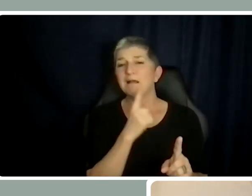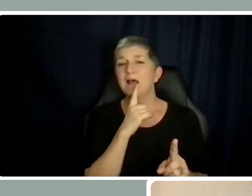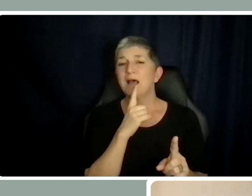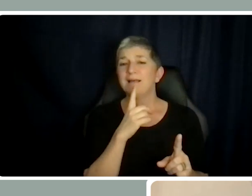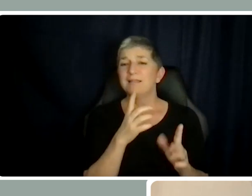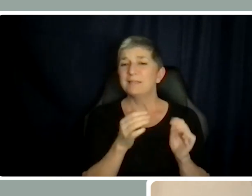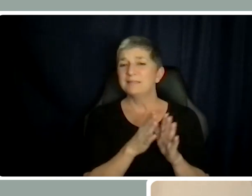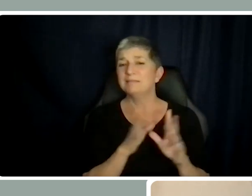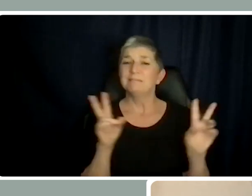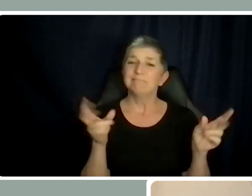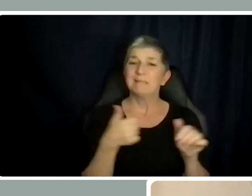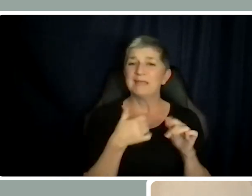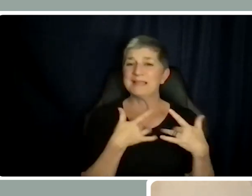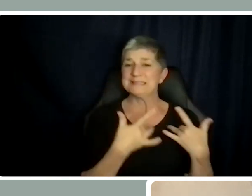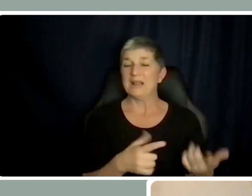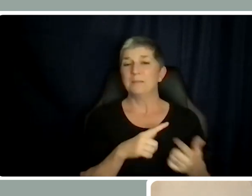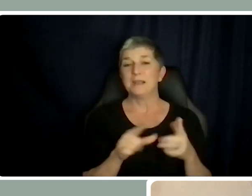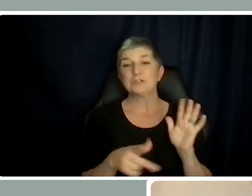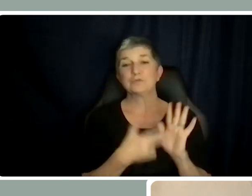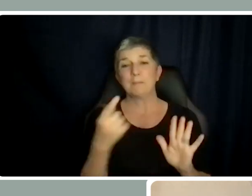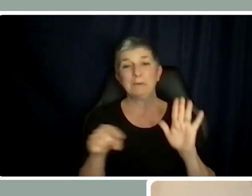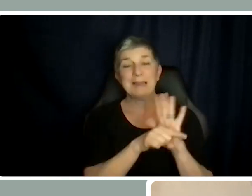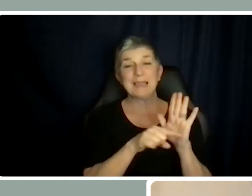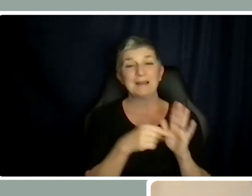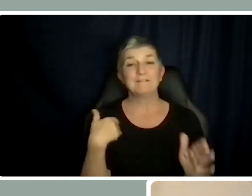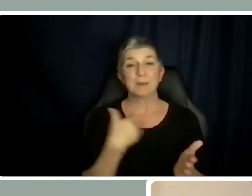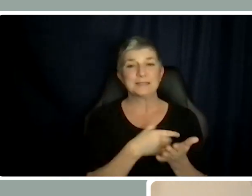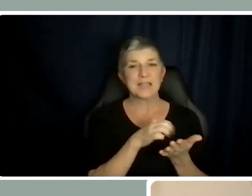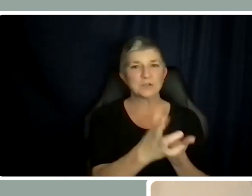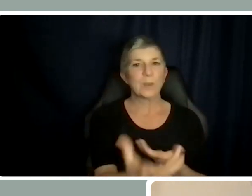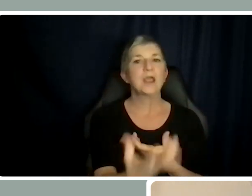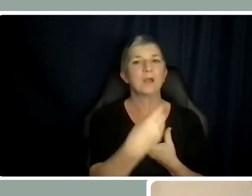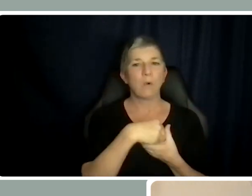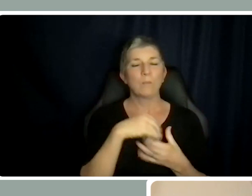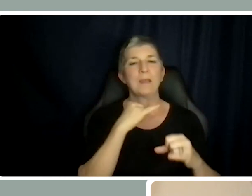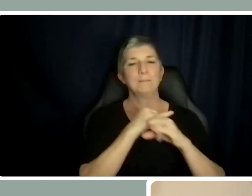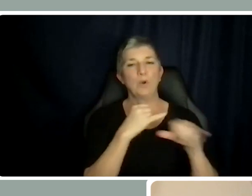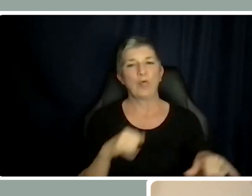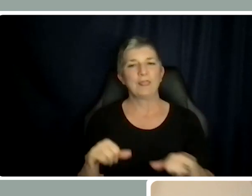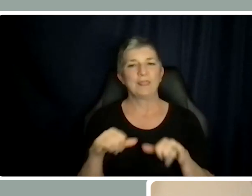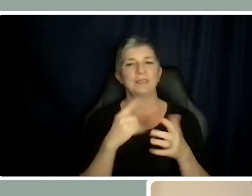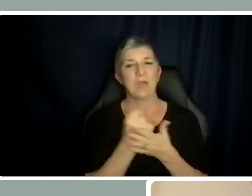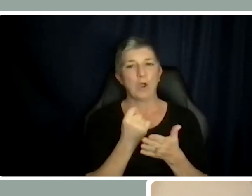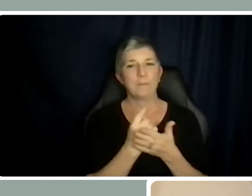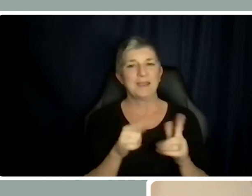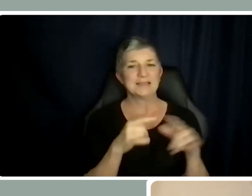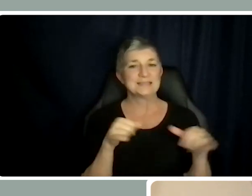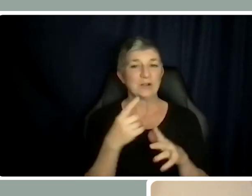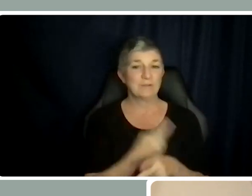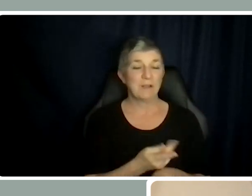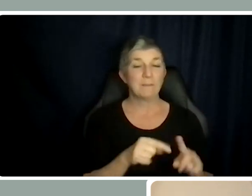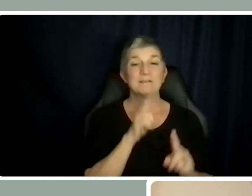incorporating immunotherapy, because in triple negative breast cancer, we do incorporate immunotherapy as a standard of care. But for a